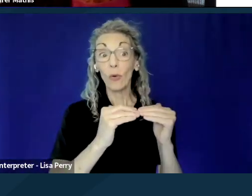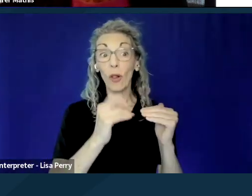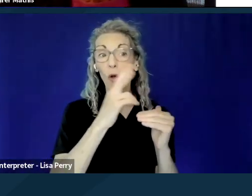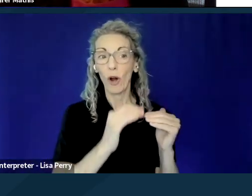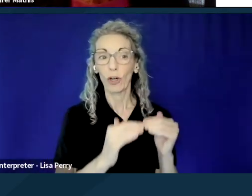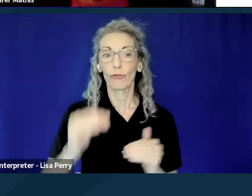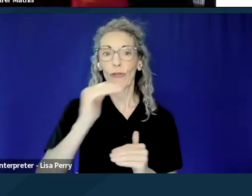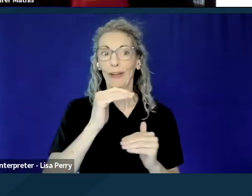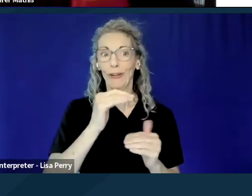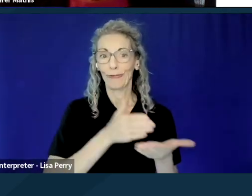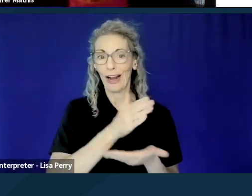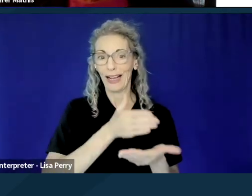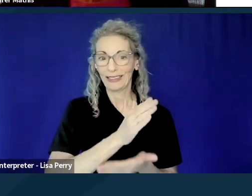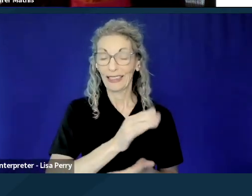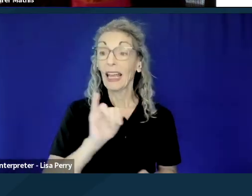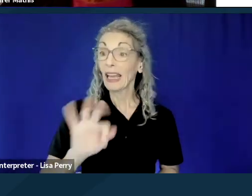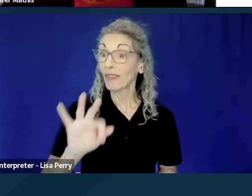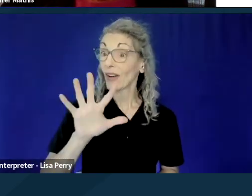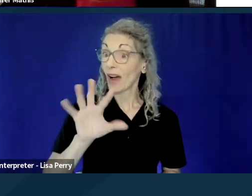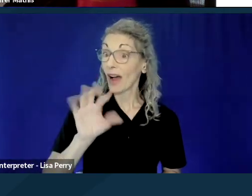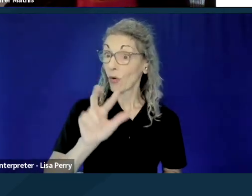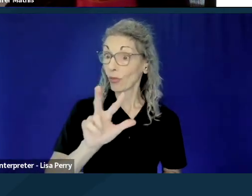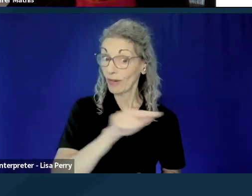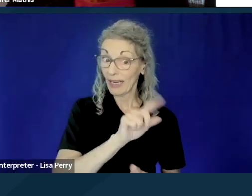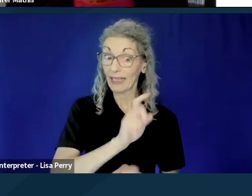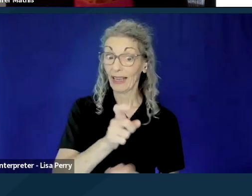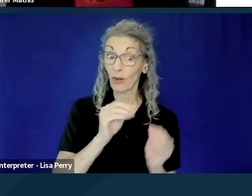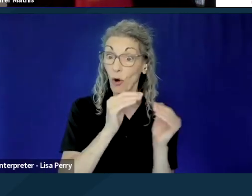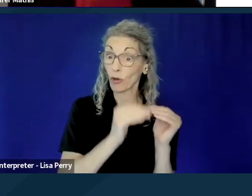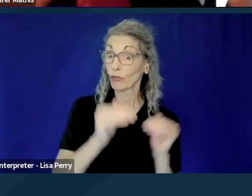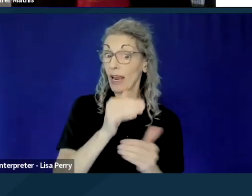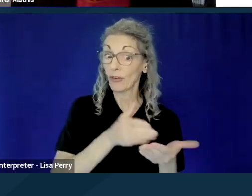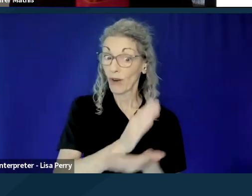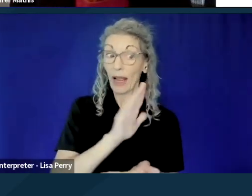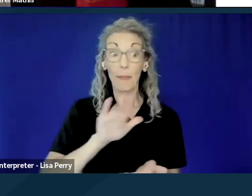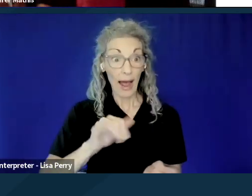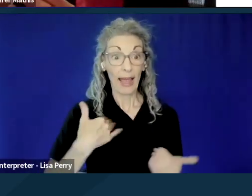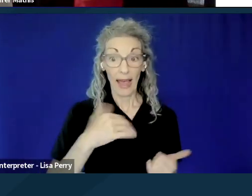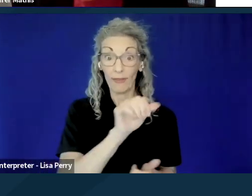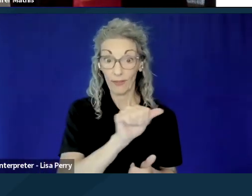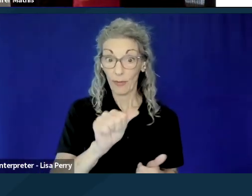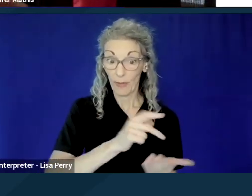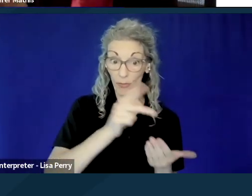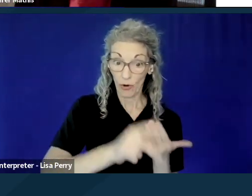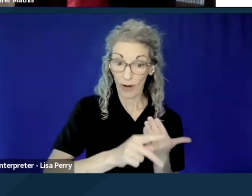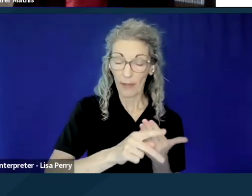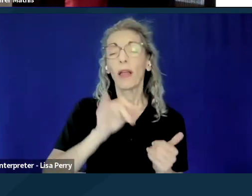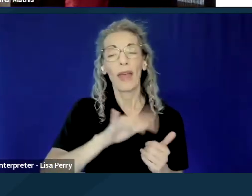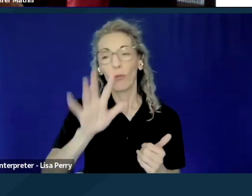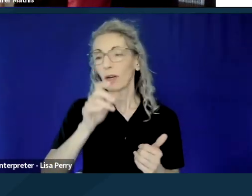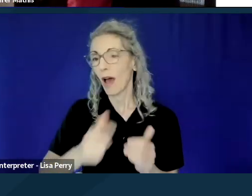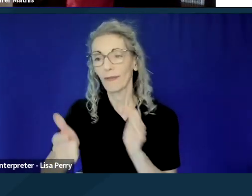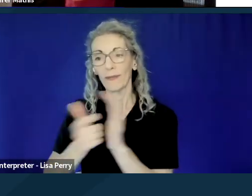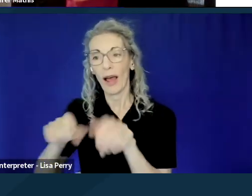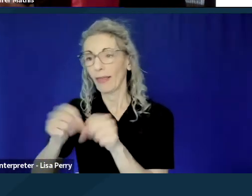Section 503 affords people greater rights by having an affirmative action program, then it wouldn't violate the ADA